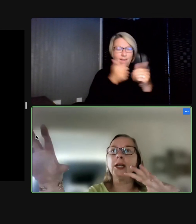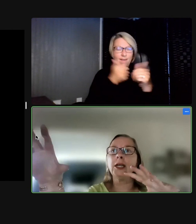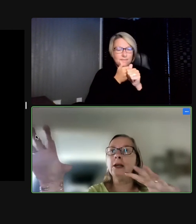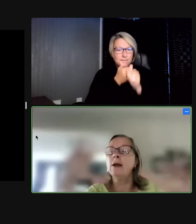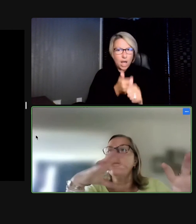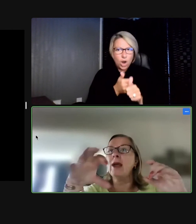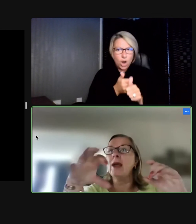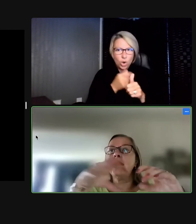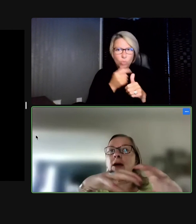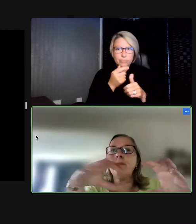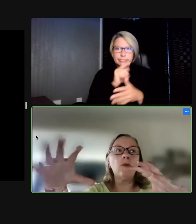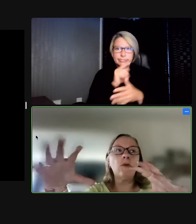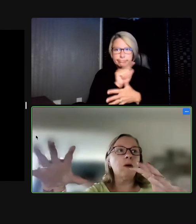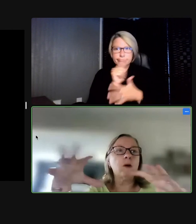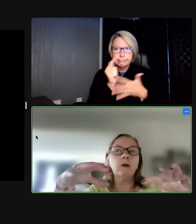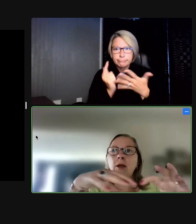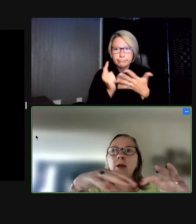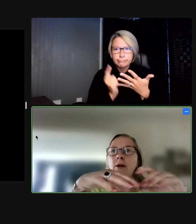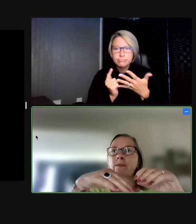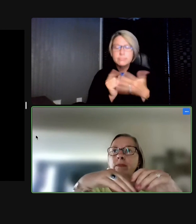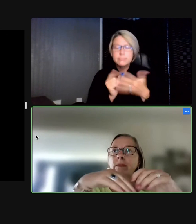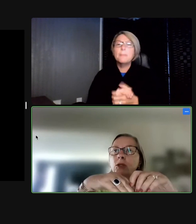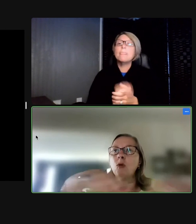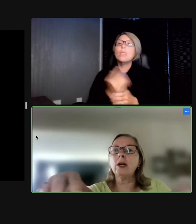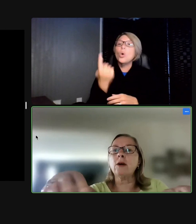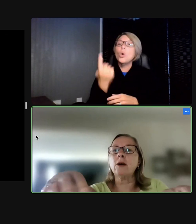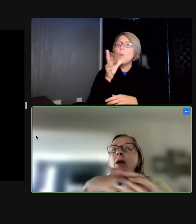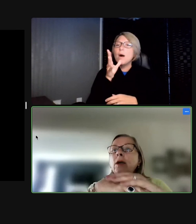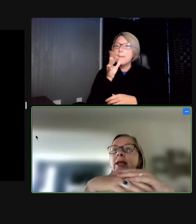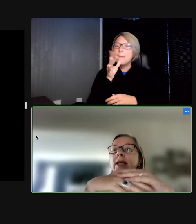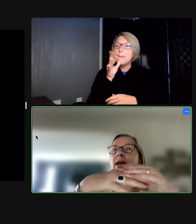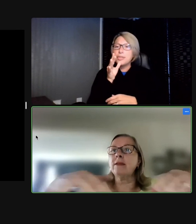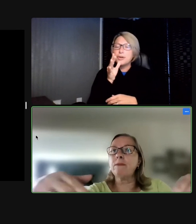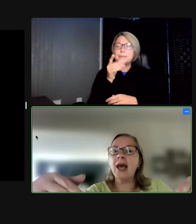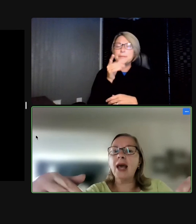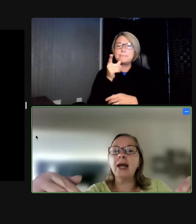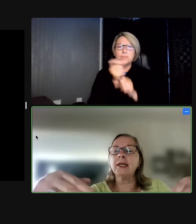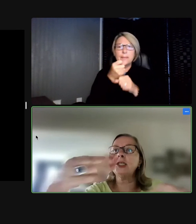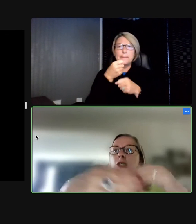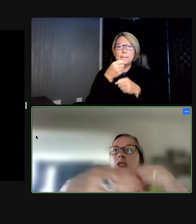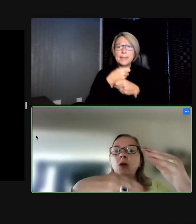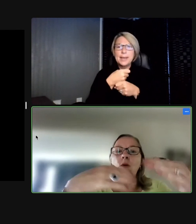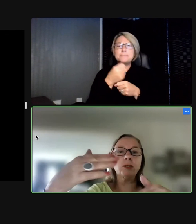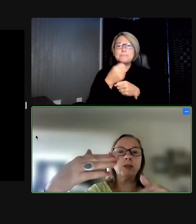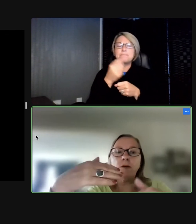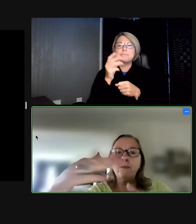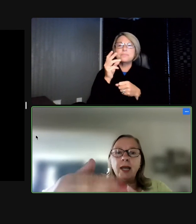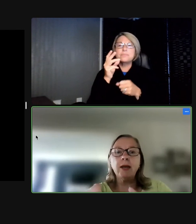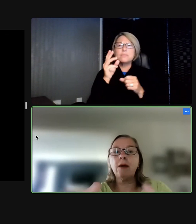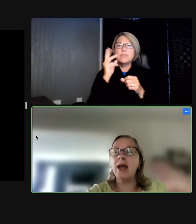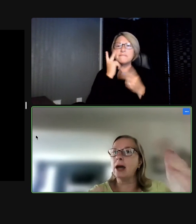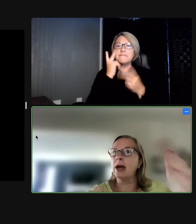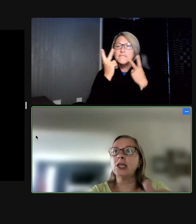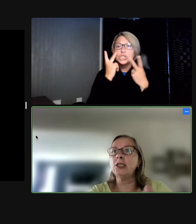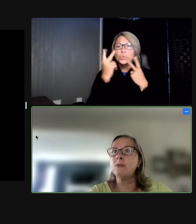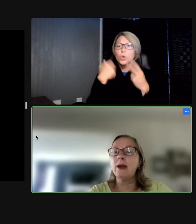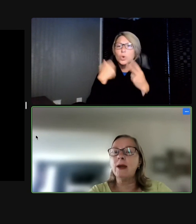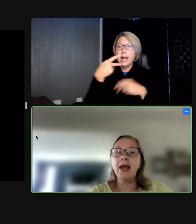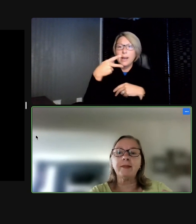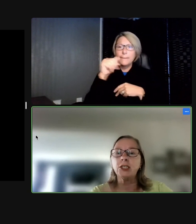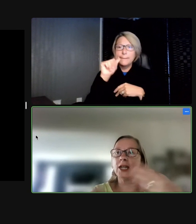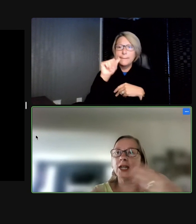when she made up for her daughter that had the pads in it, she also made up how